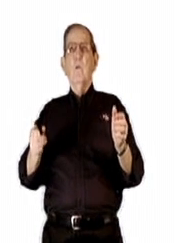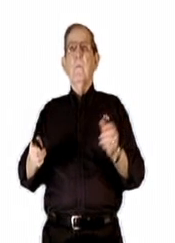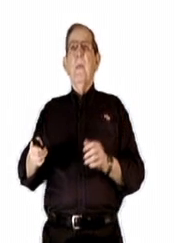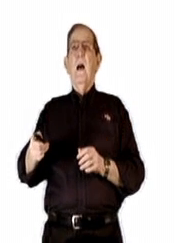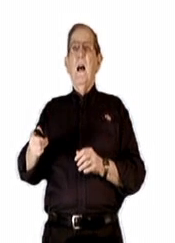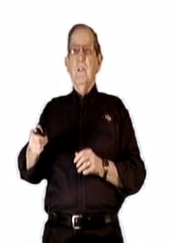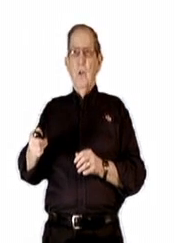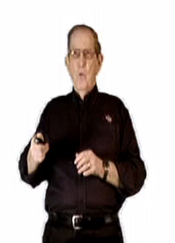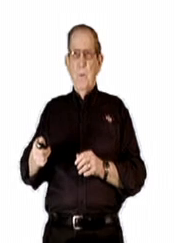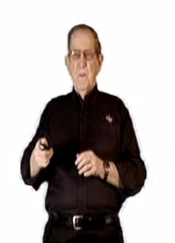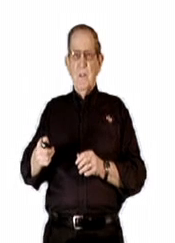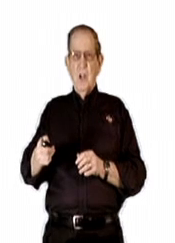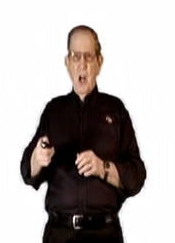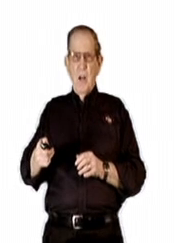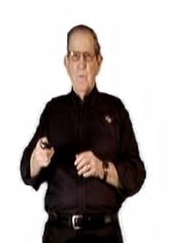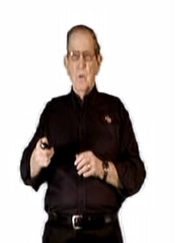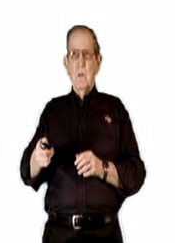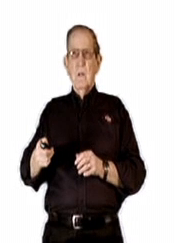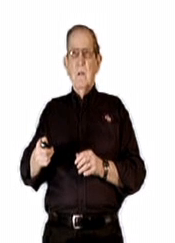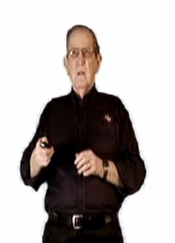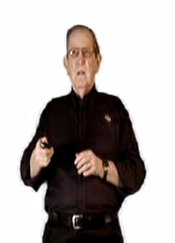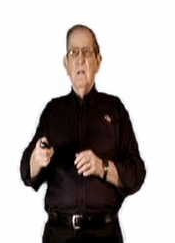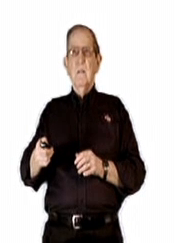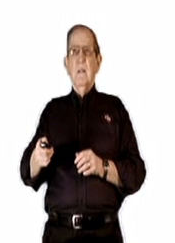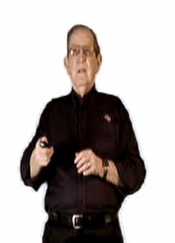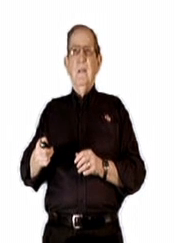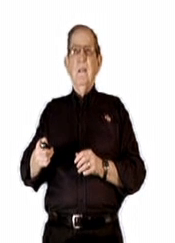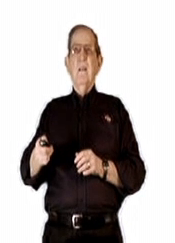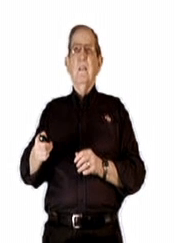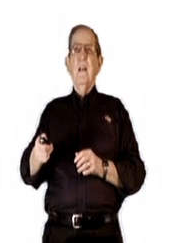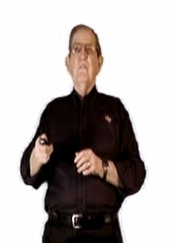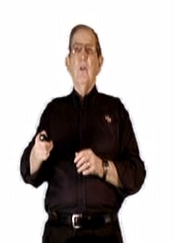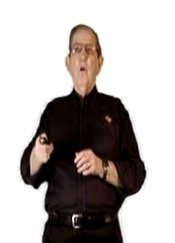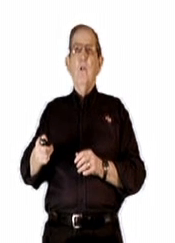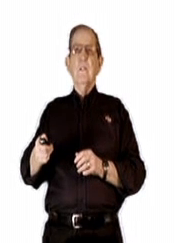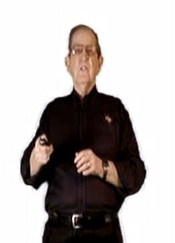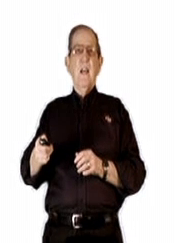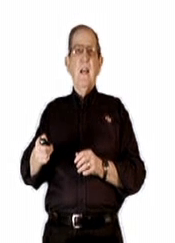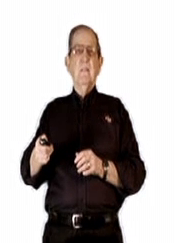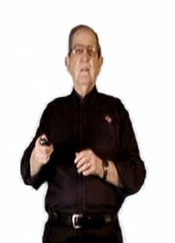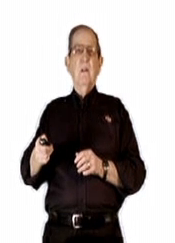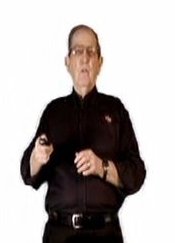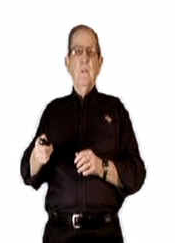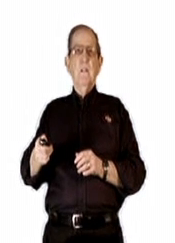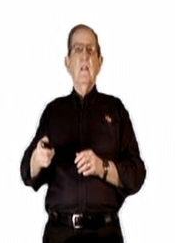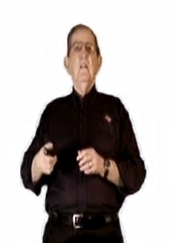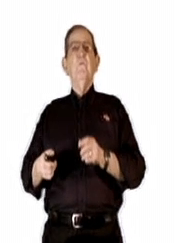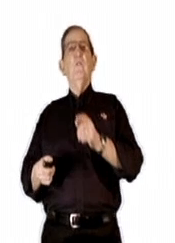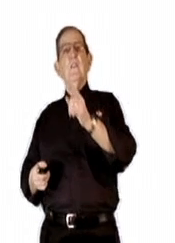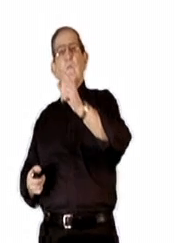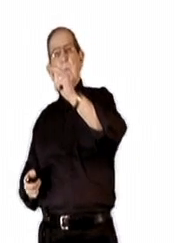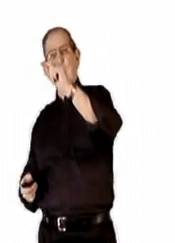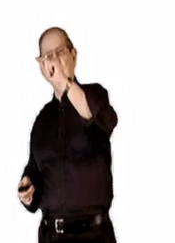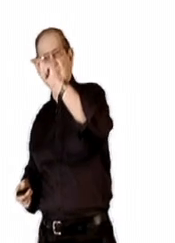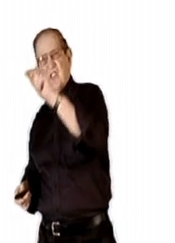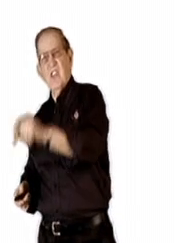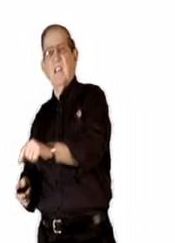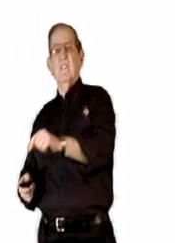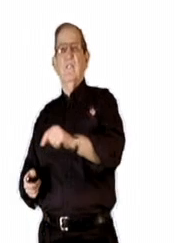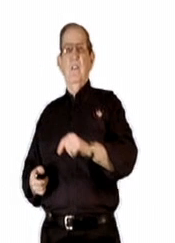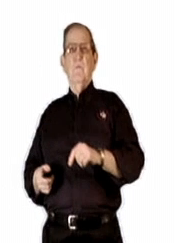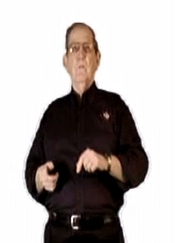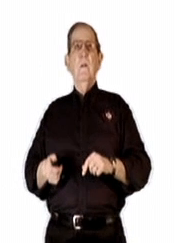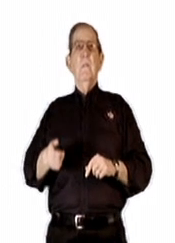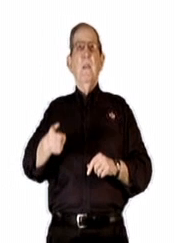Z535.4, I could open the cover and I could have an orange sign on it if you had to remove a